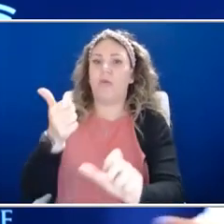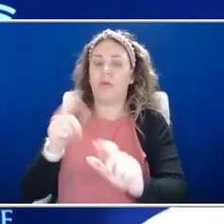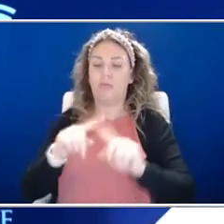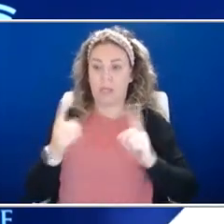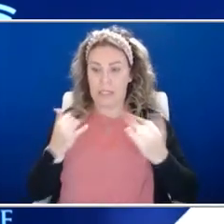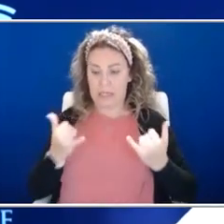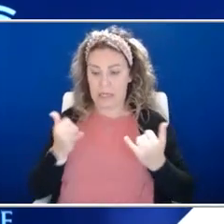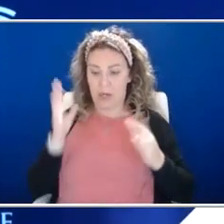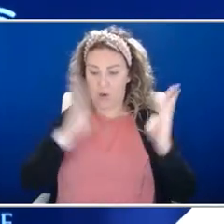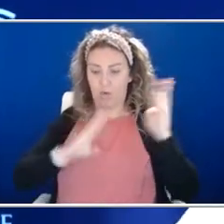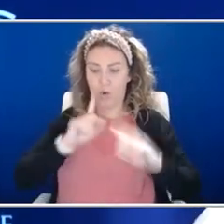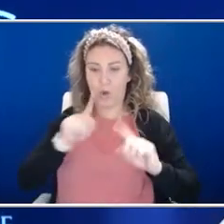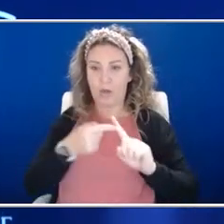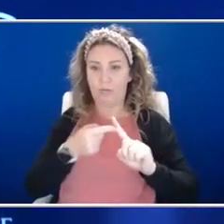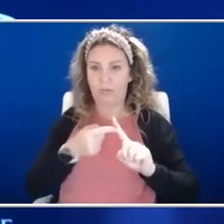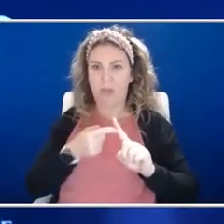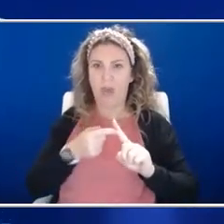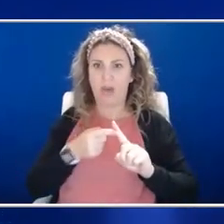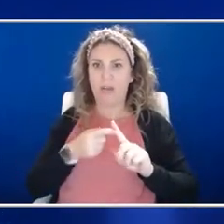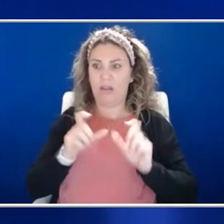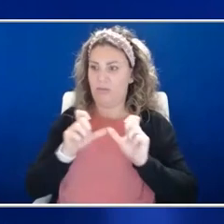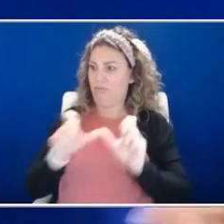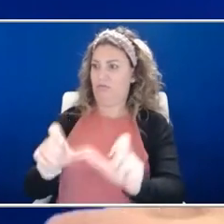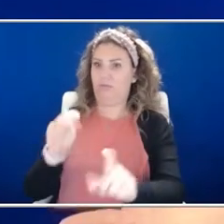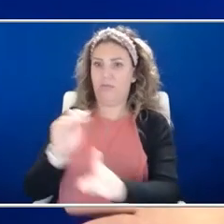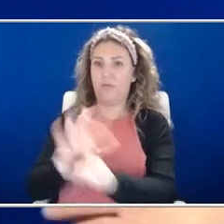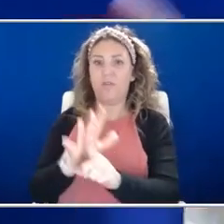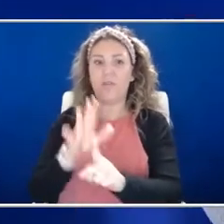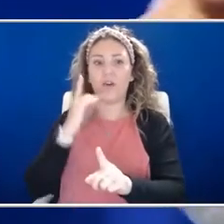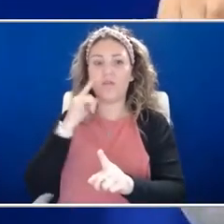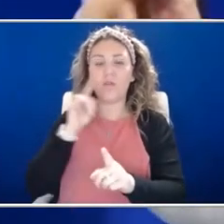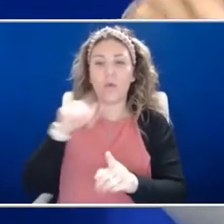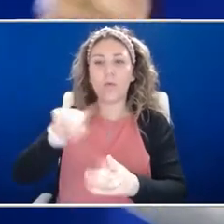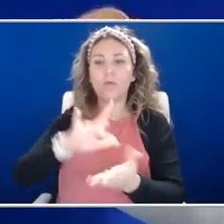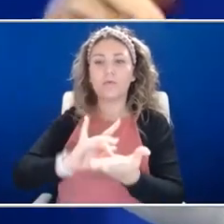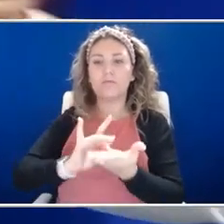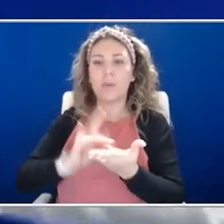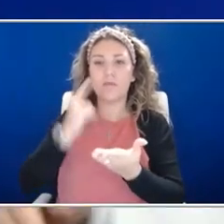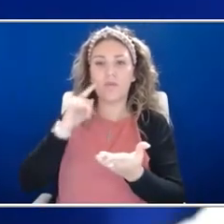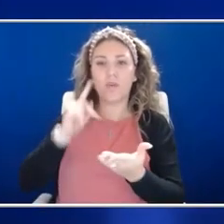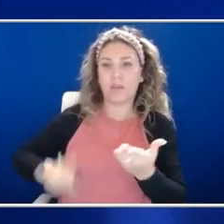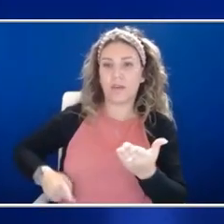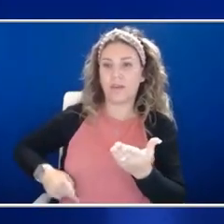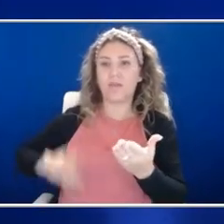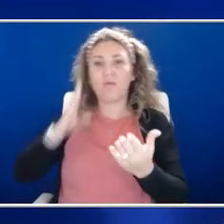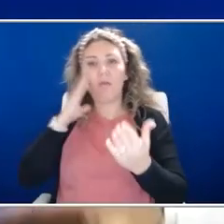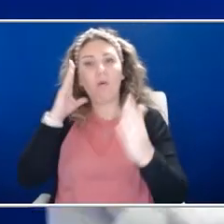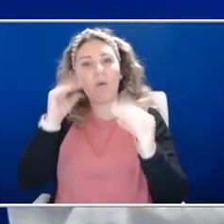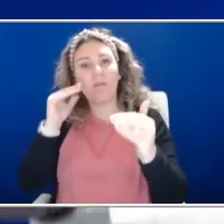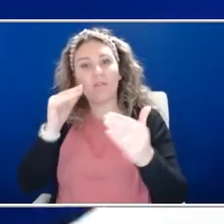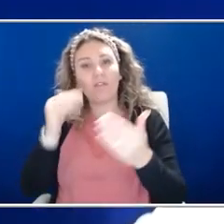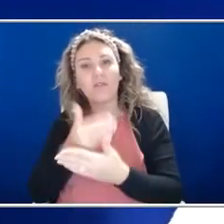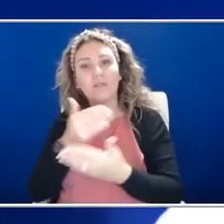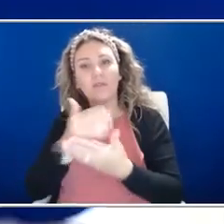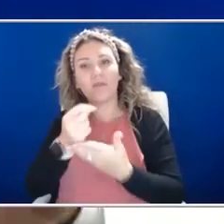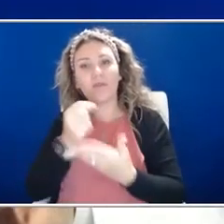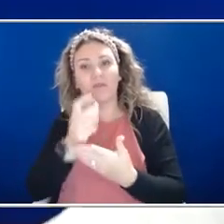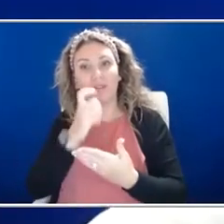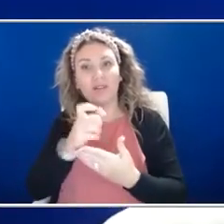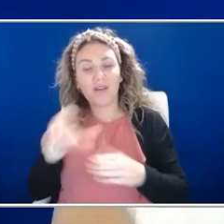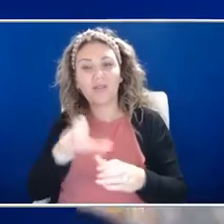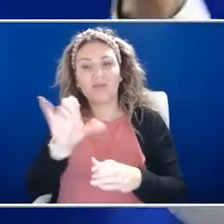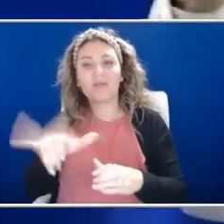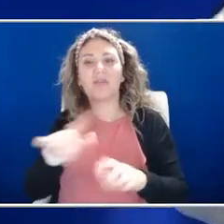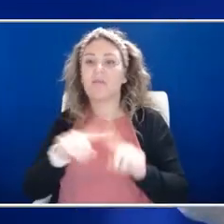about what the long-term effect of those drugs are on their kidneys. And hopefully we won't, with the new therapy, we won't have to keep doing that. But man, it's a